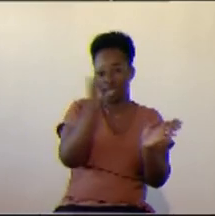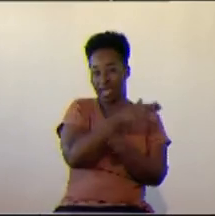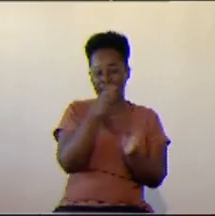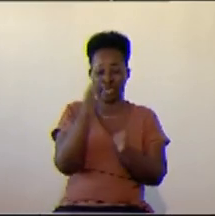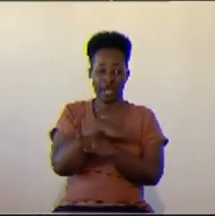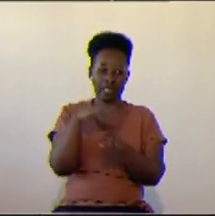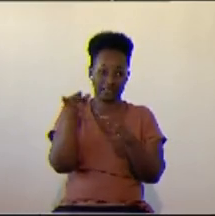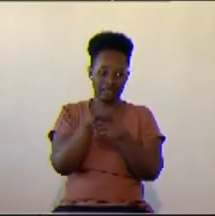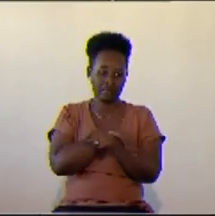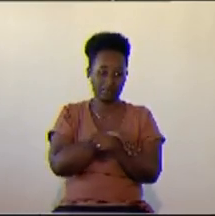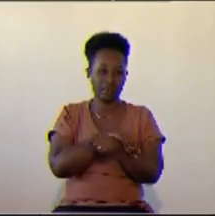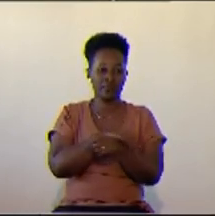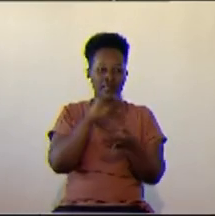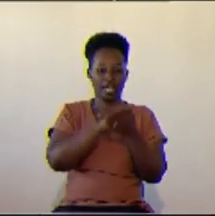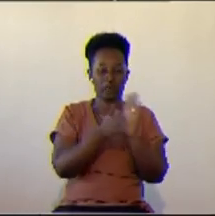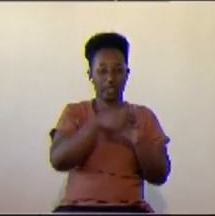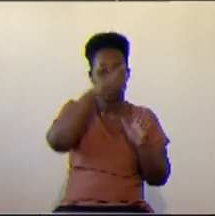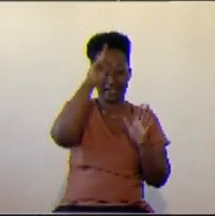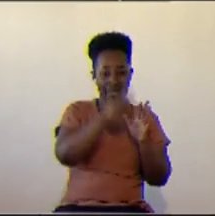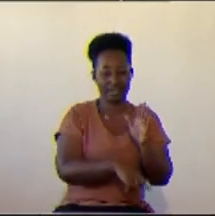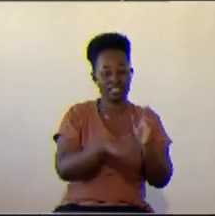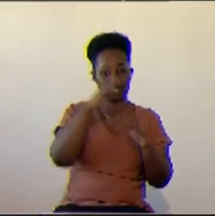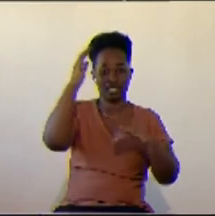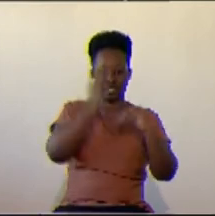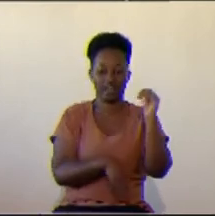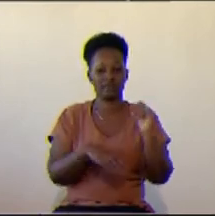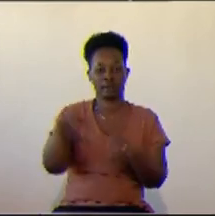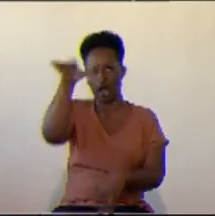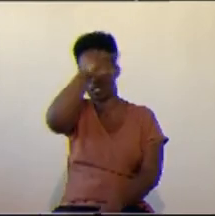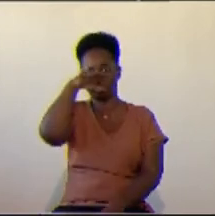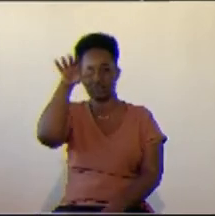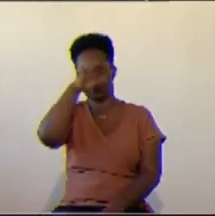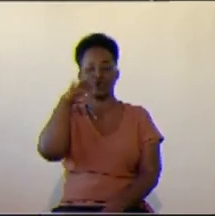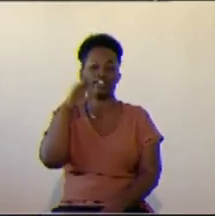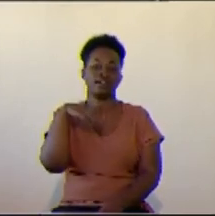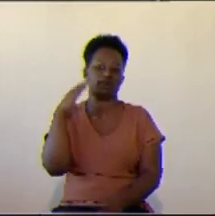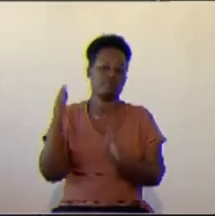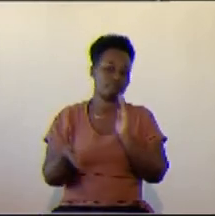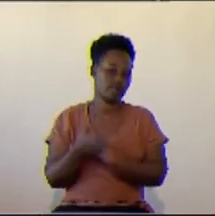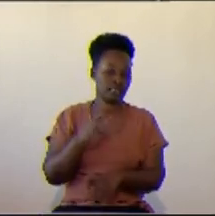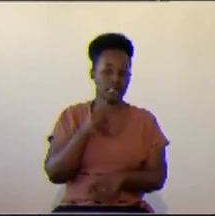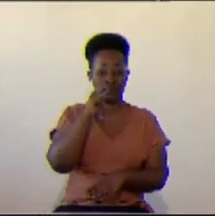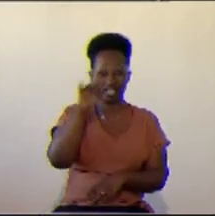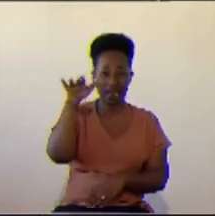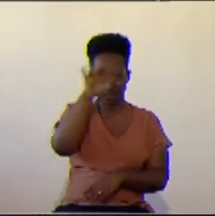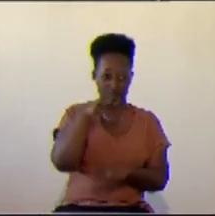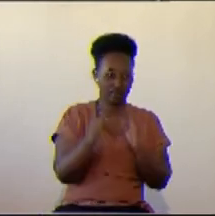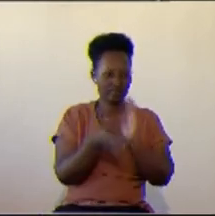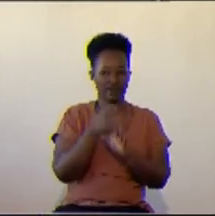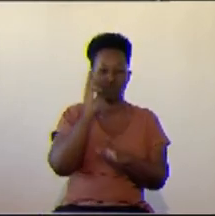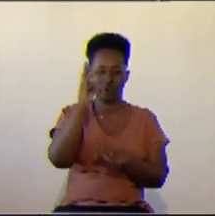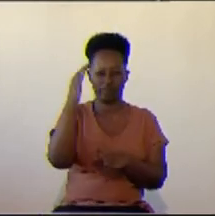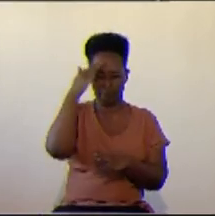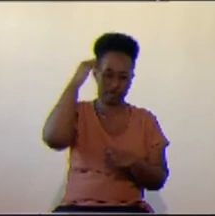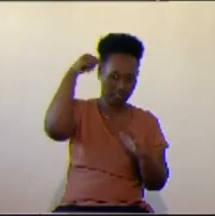here will be less than the atmospheric pressure. So what will then happen is the atmospheric pressure is going to push down